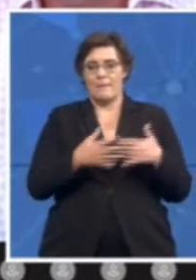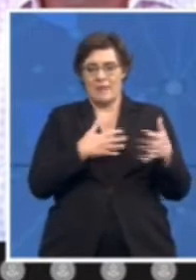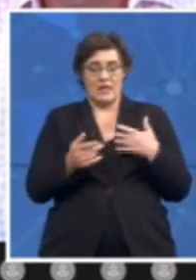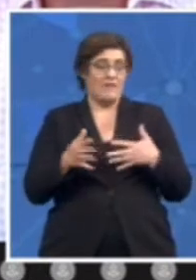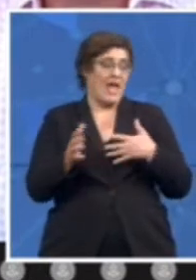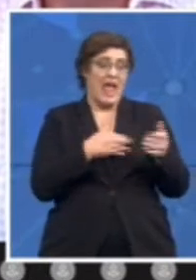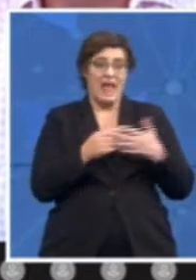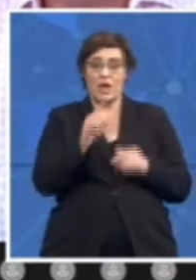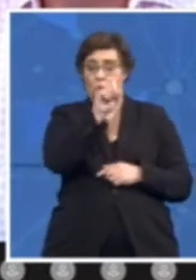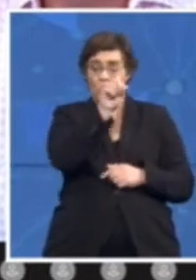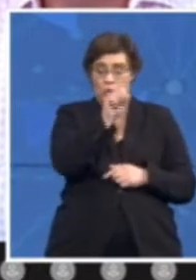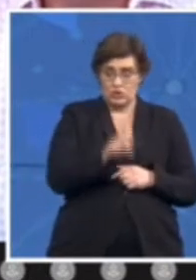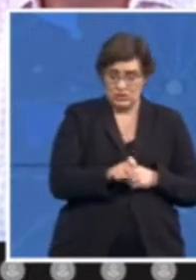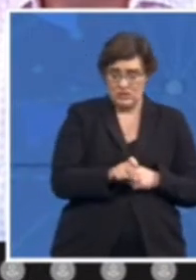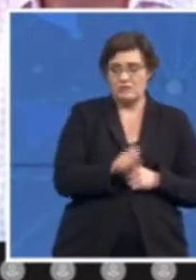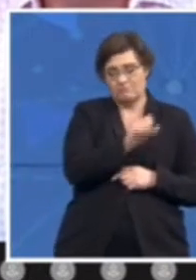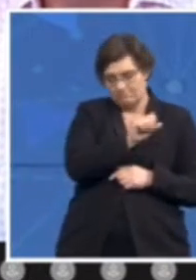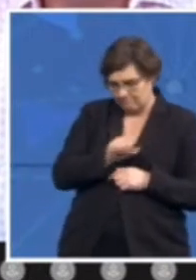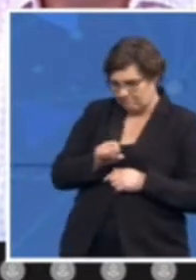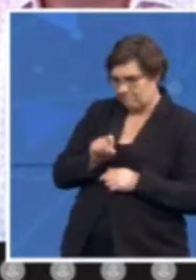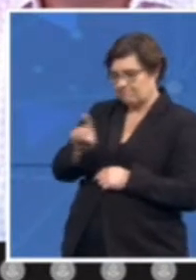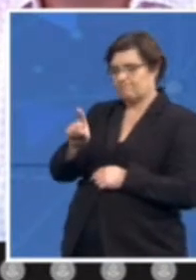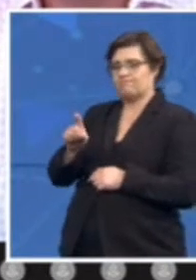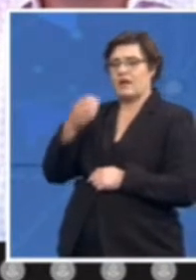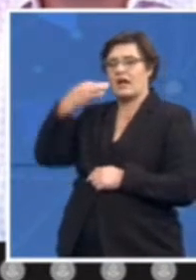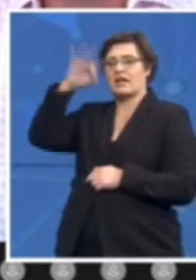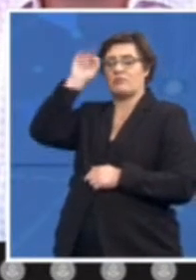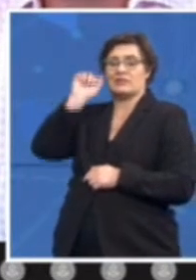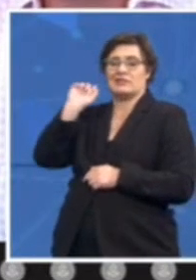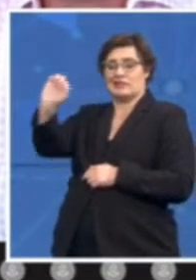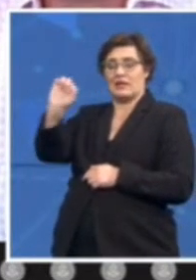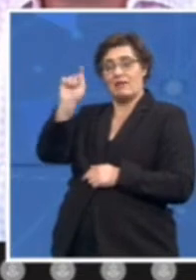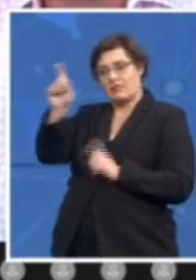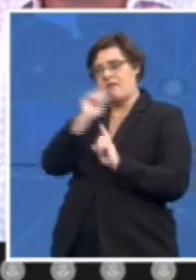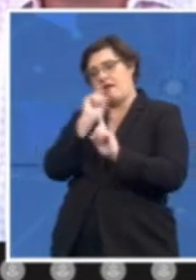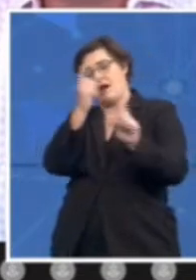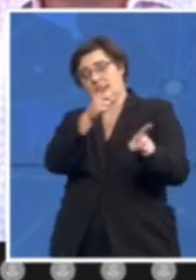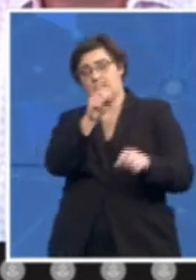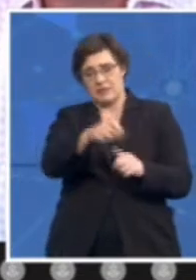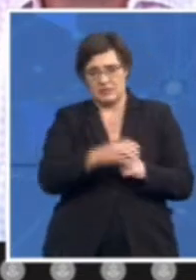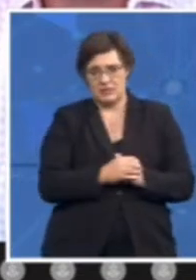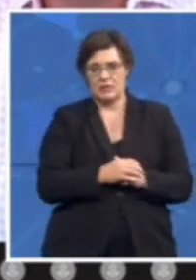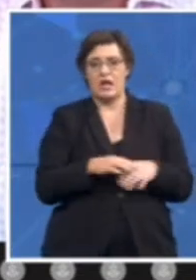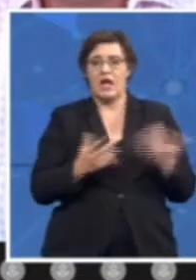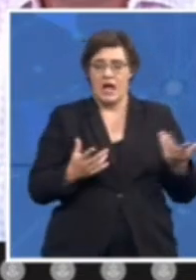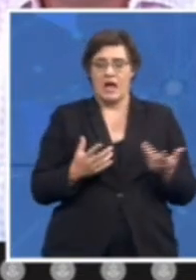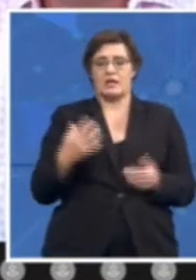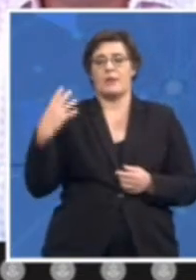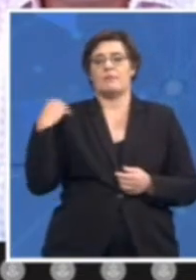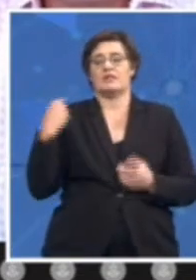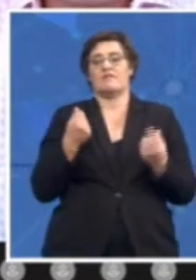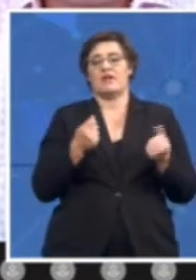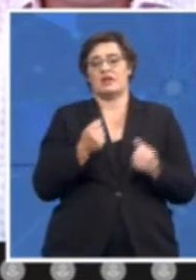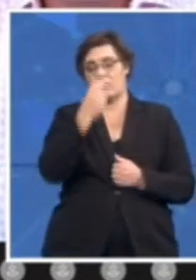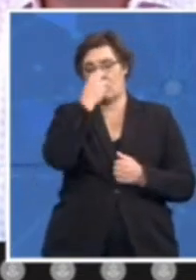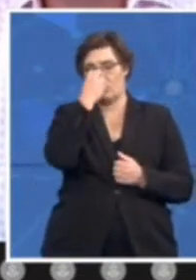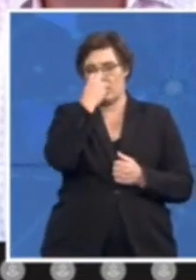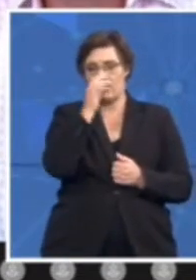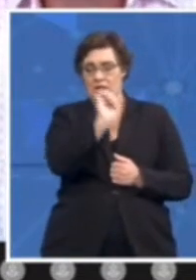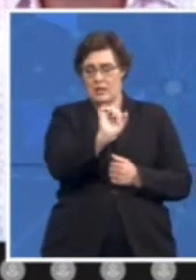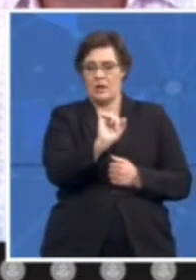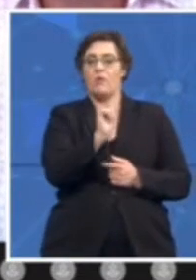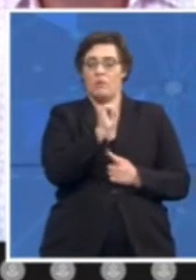the government and to Minister Godongwana, who will no doubt be in a better position to give you a response to